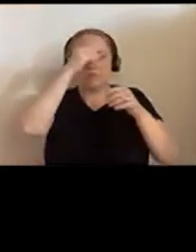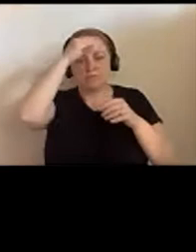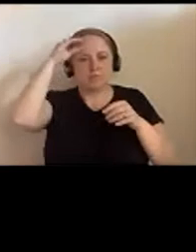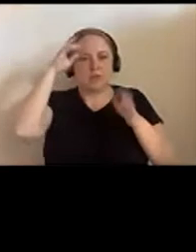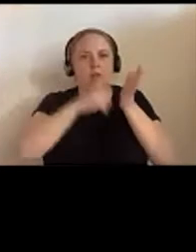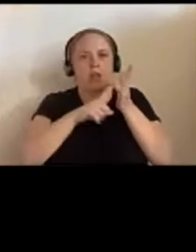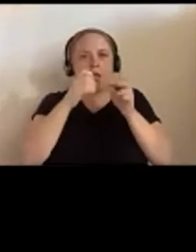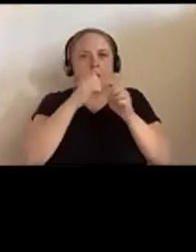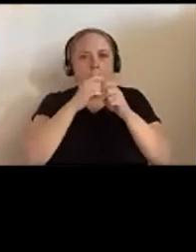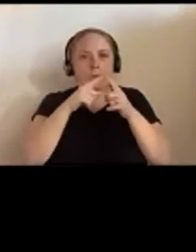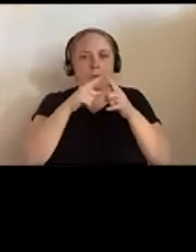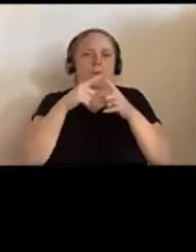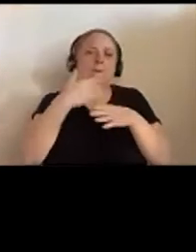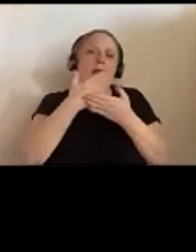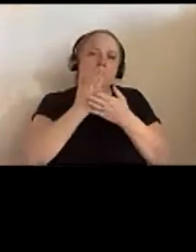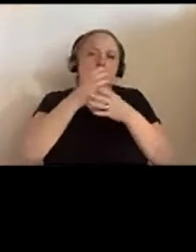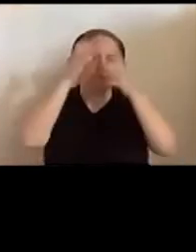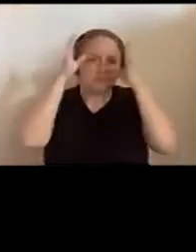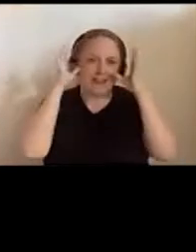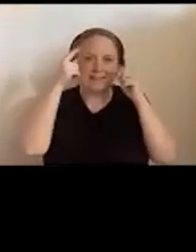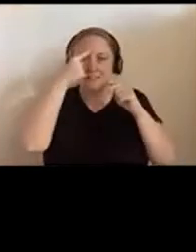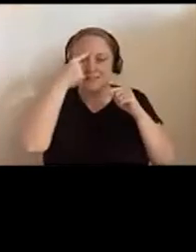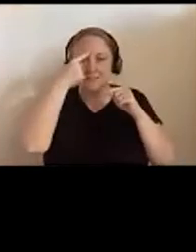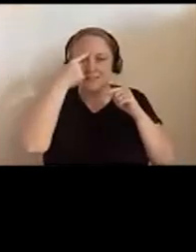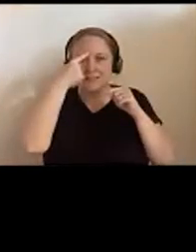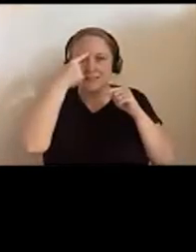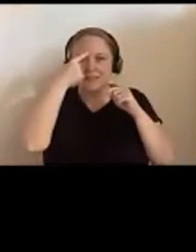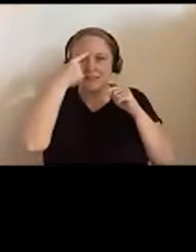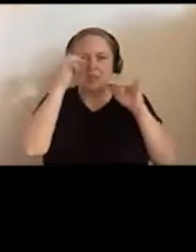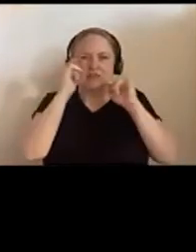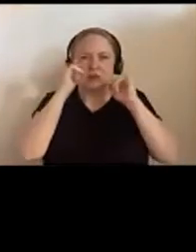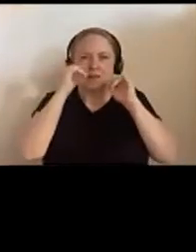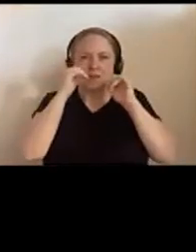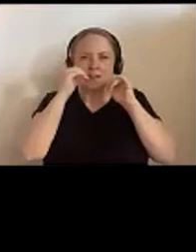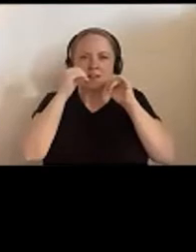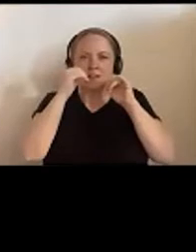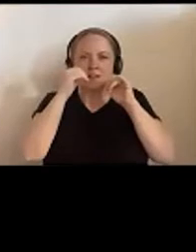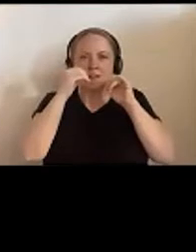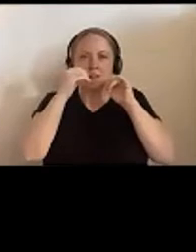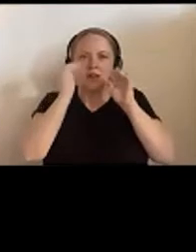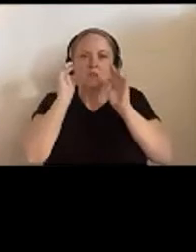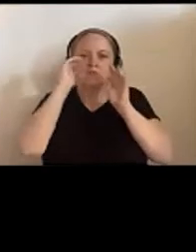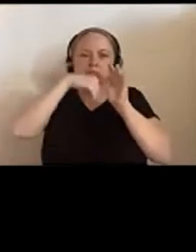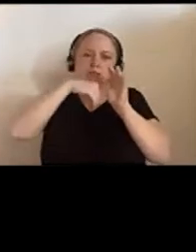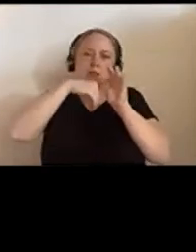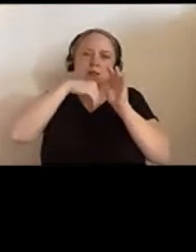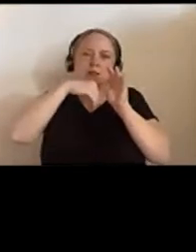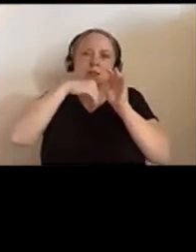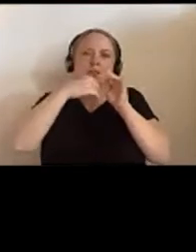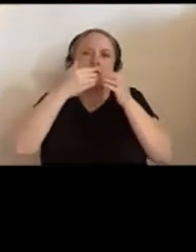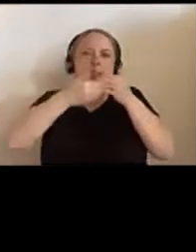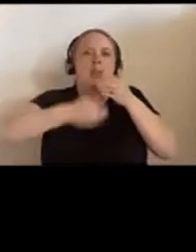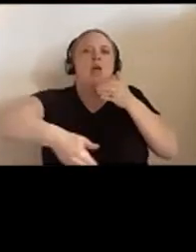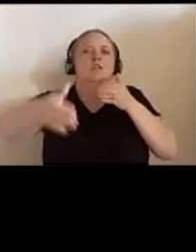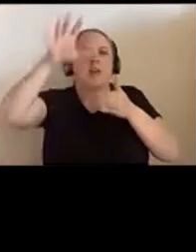day part of your brain, so that you can file away that traumatic memory in your long-term memory area of